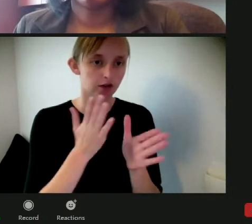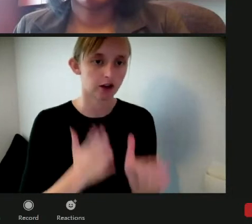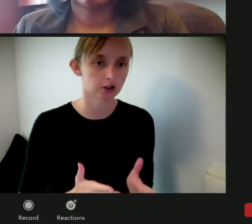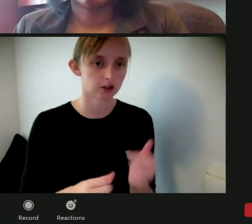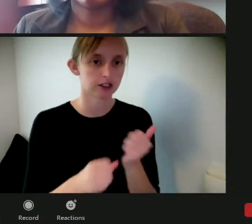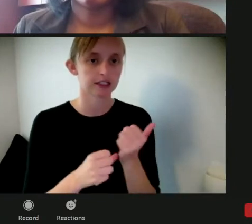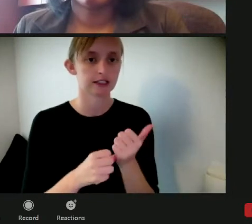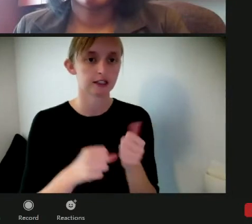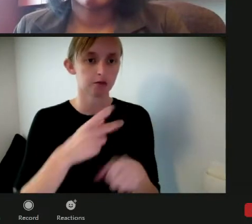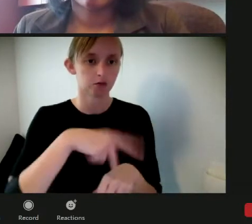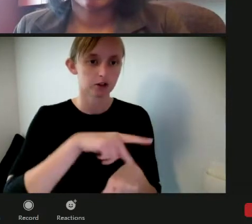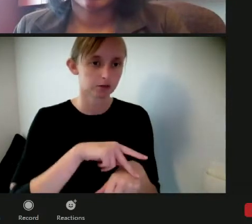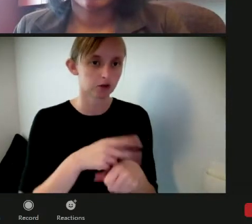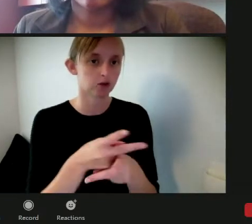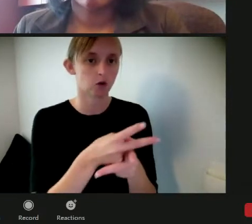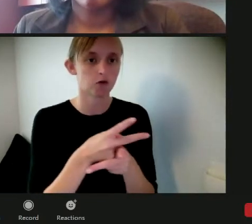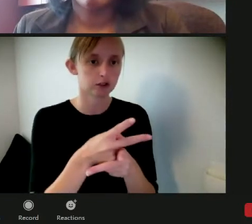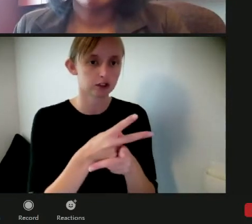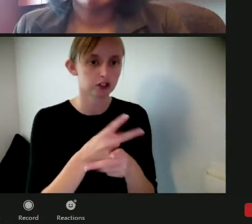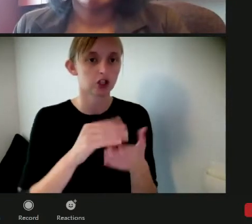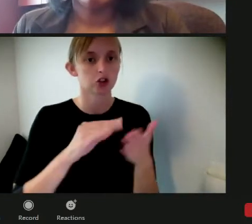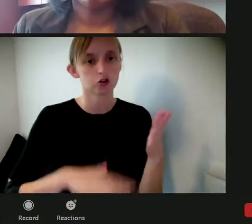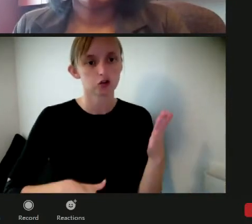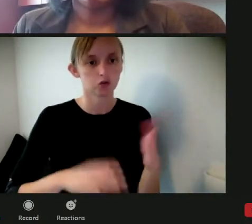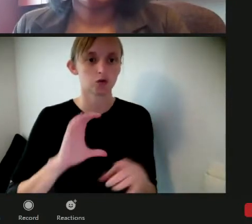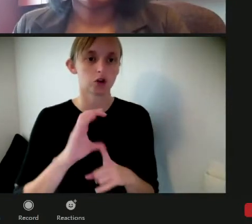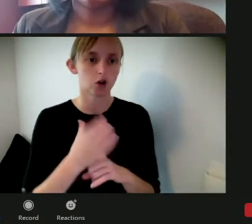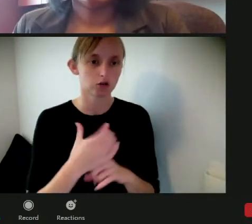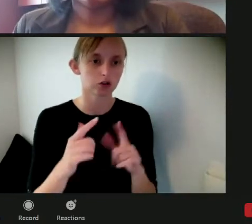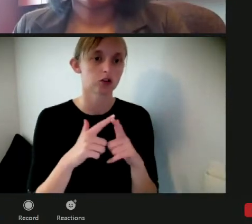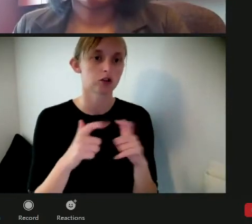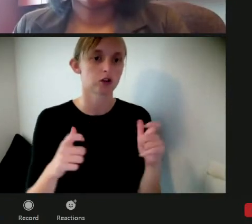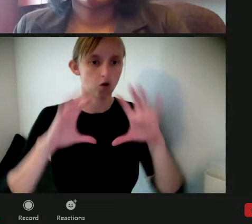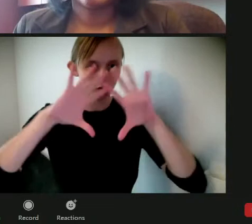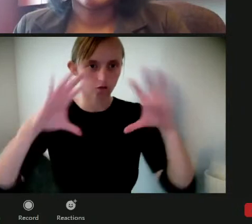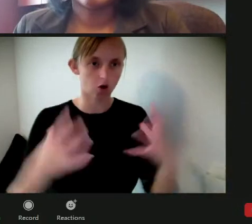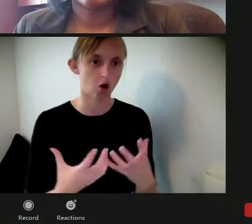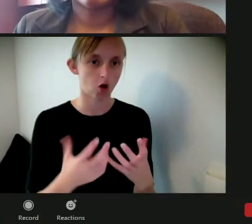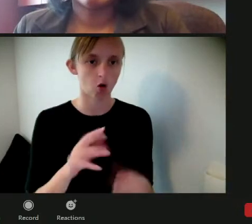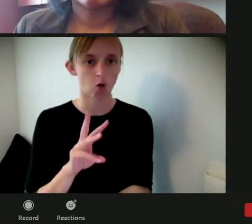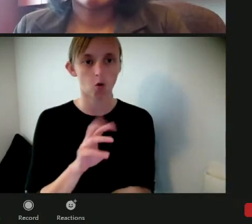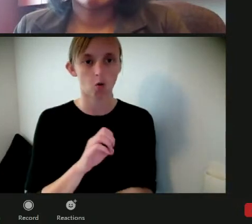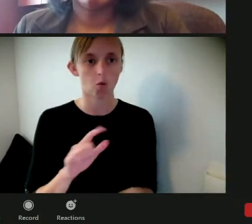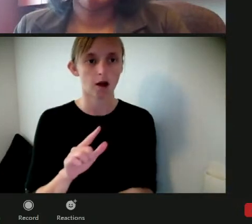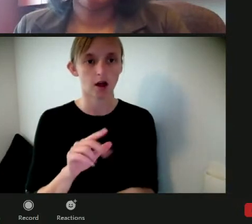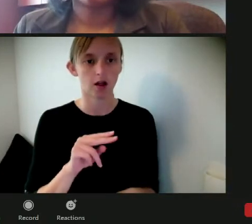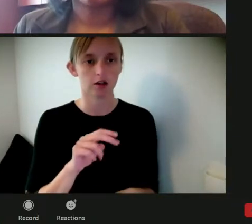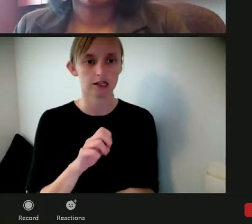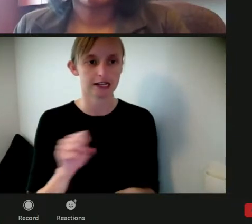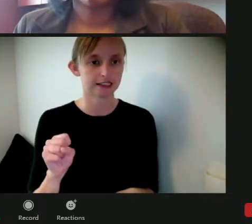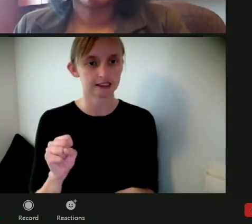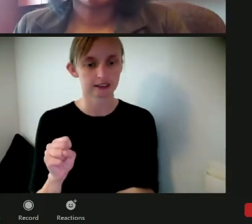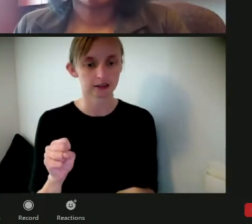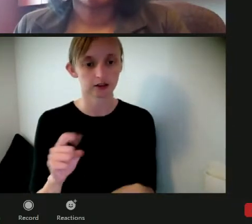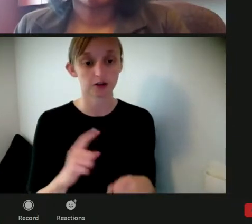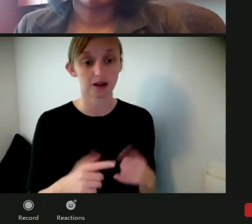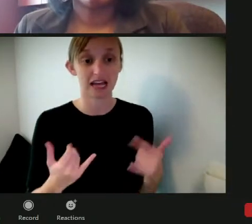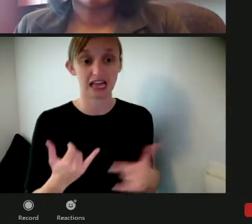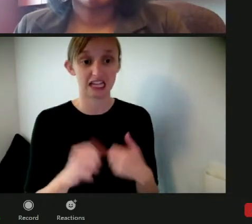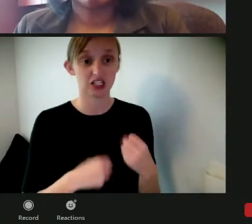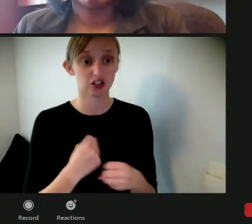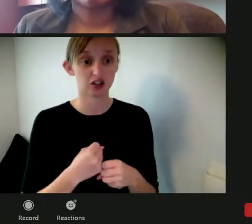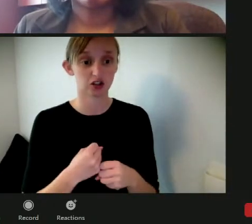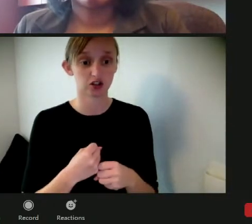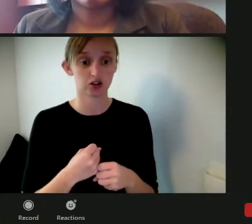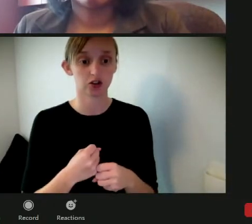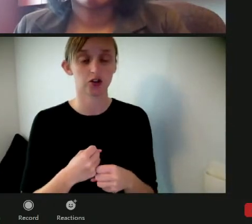who oversee, student culture and things of that nature and overall wellness. But this year, we came back to school